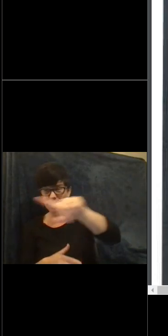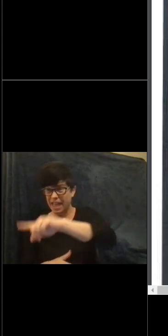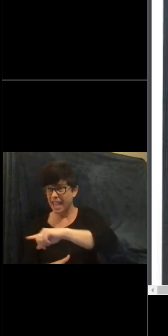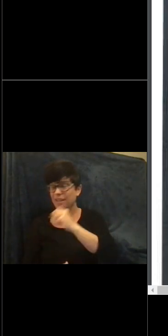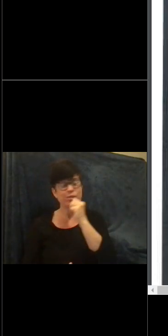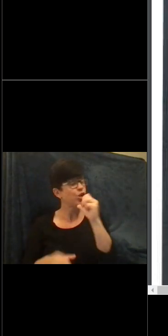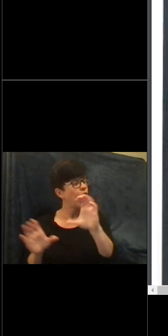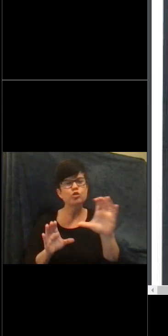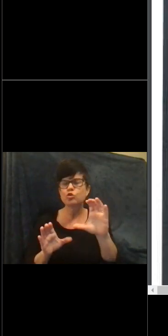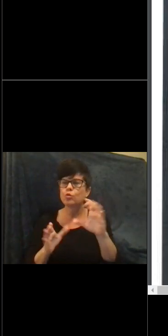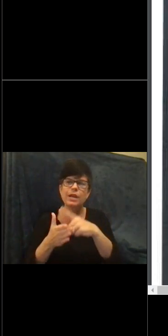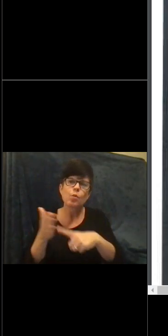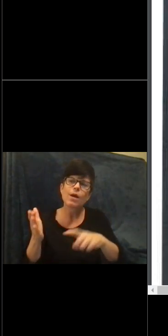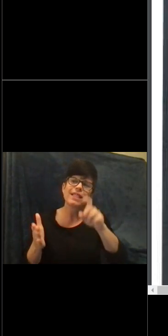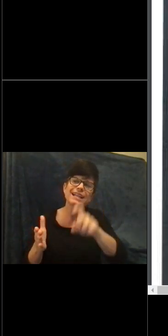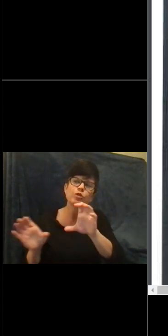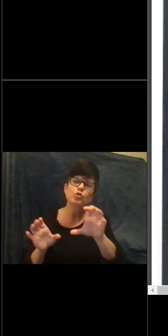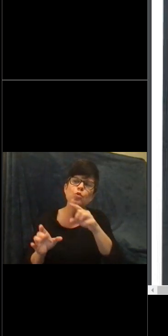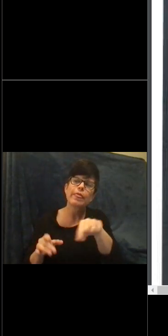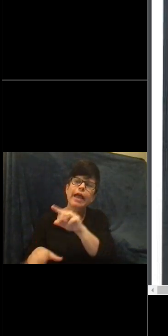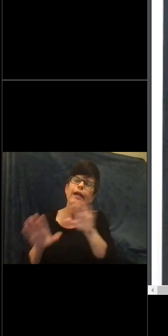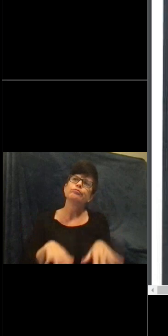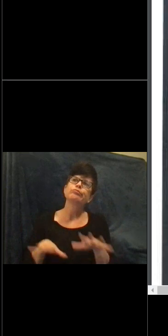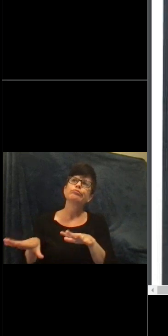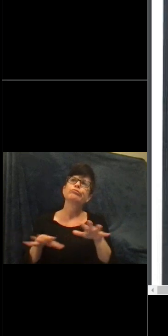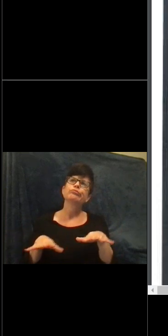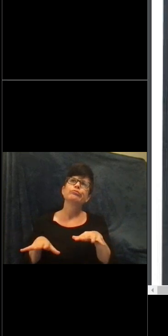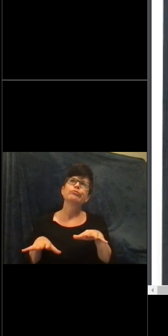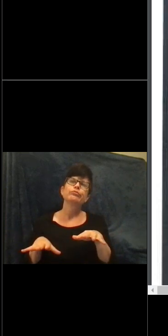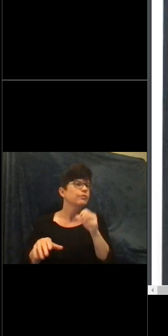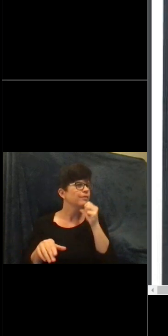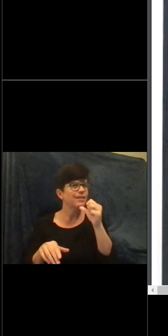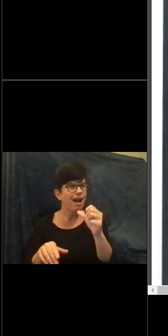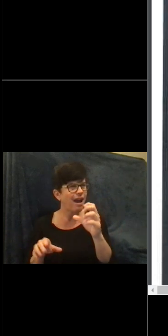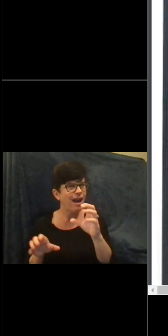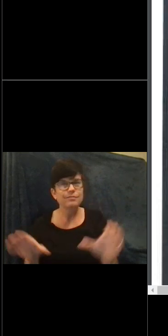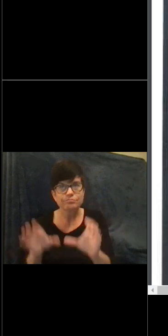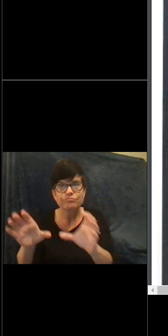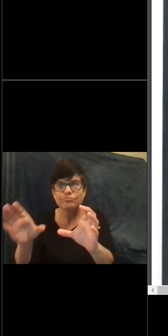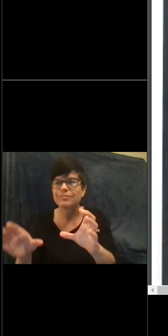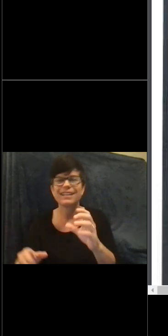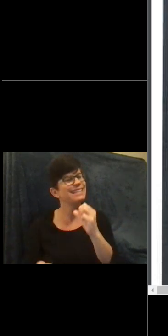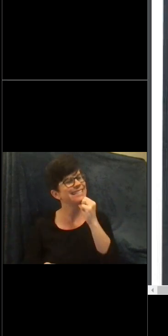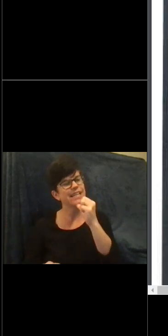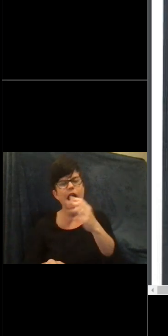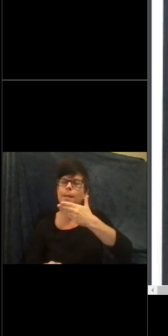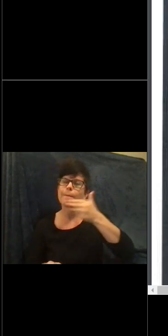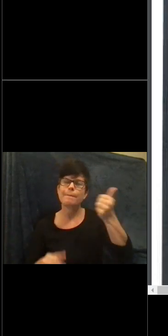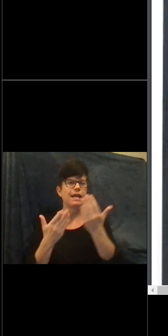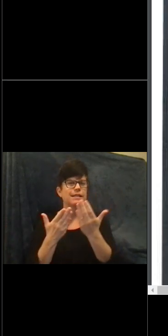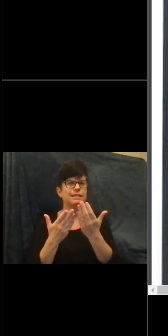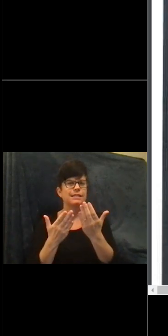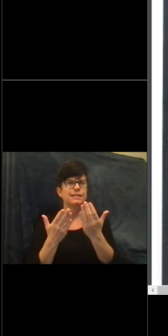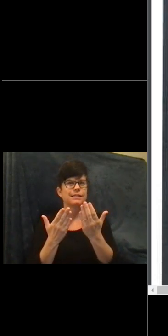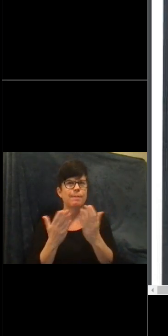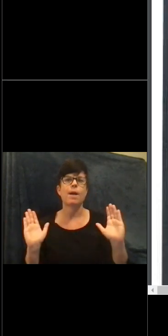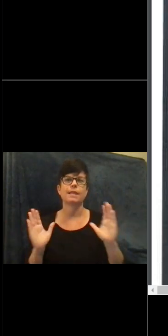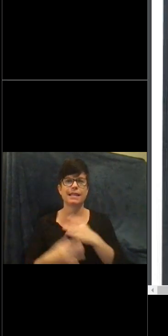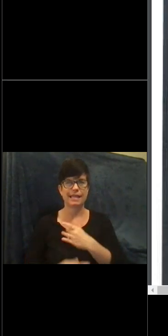the best public interest. You know, it I just can't not get behind that. The other thing I